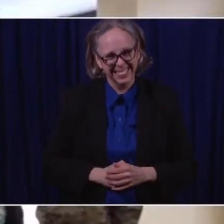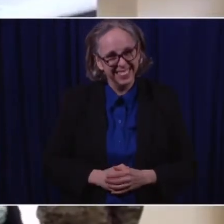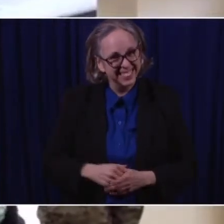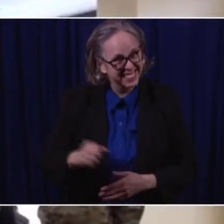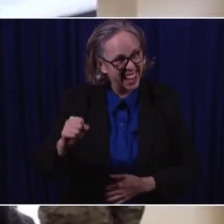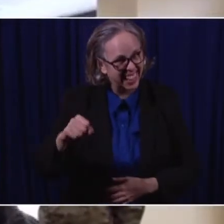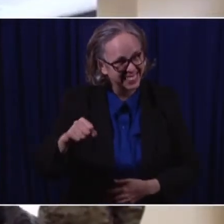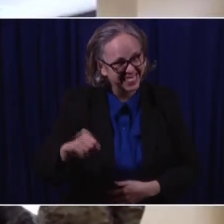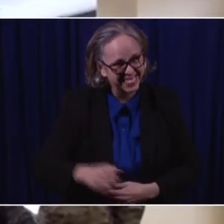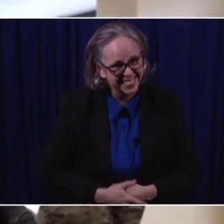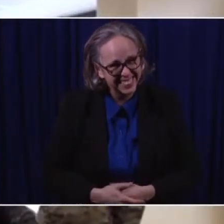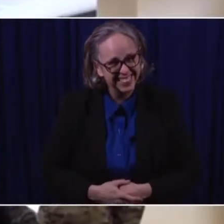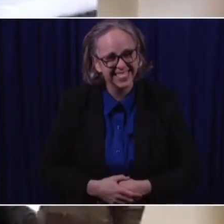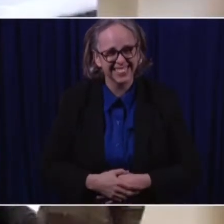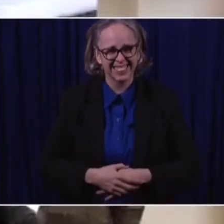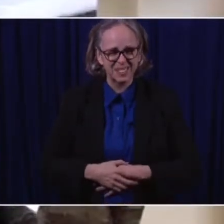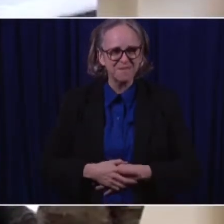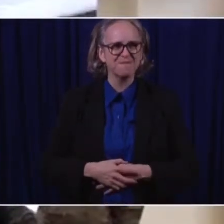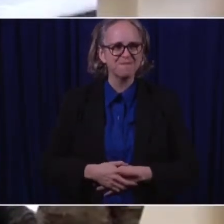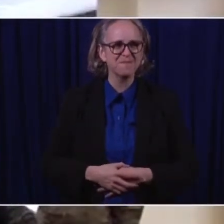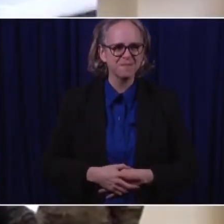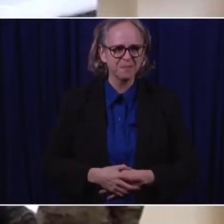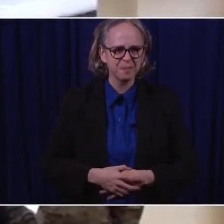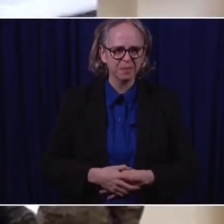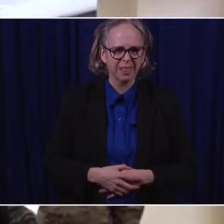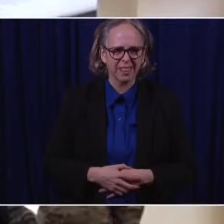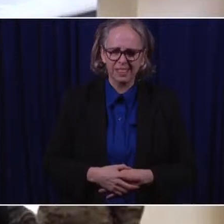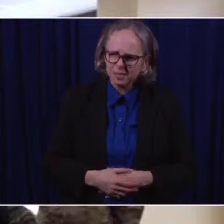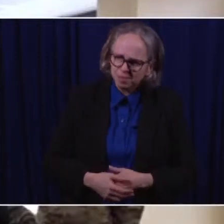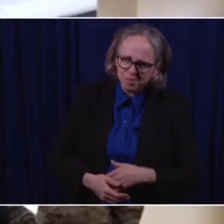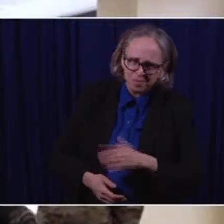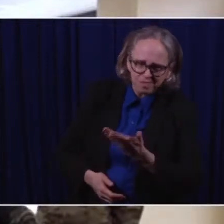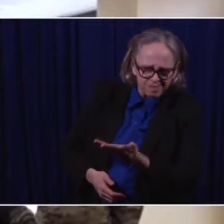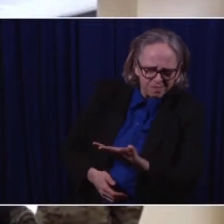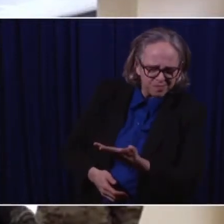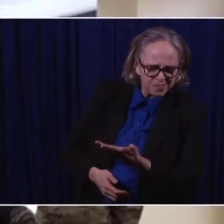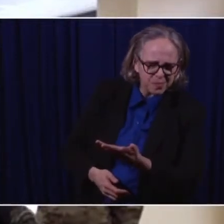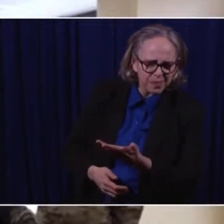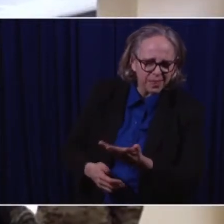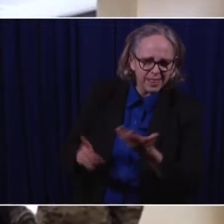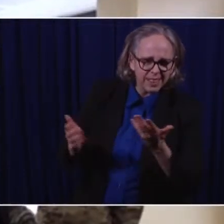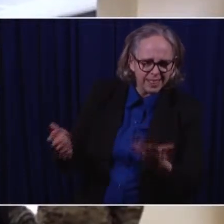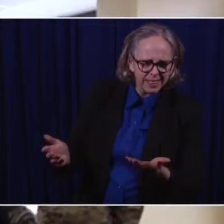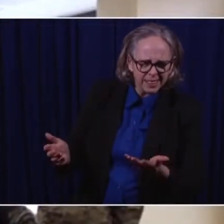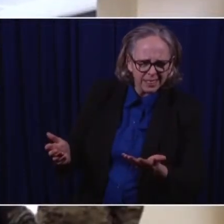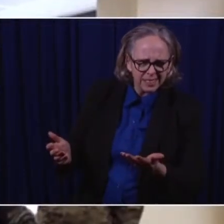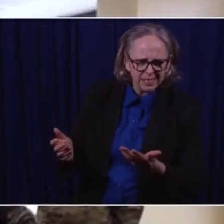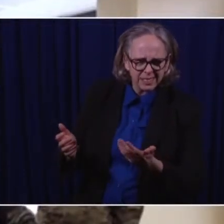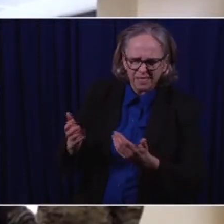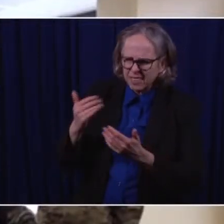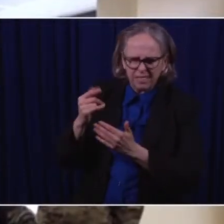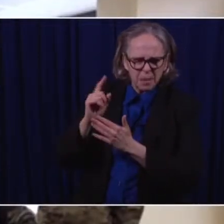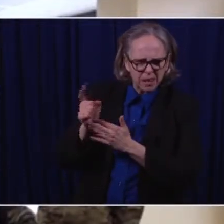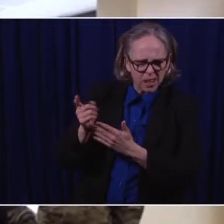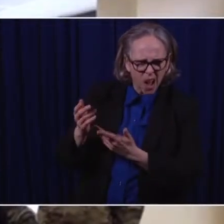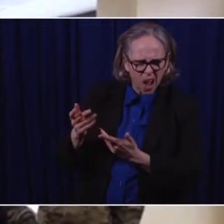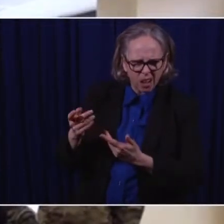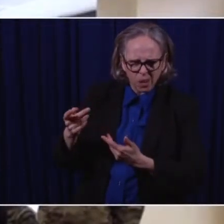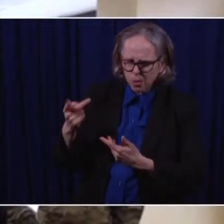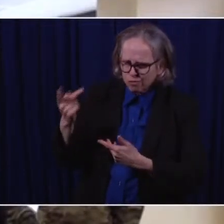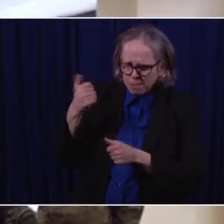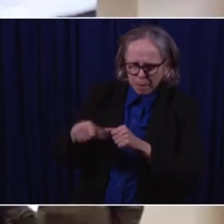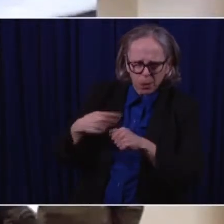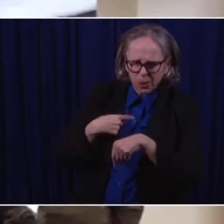of you. Well, they look like they've been, when you and I talked 15 minutes ago, there was a lot of activity going on back